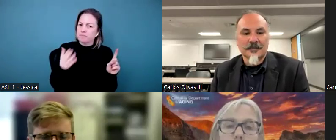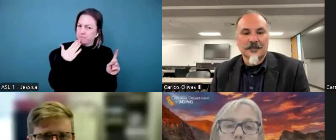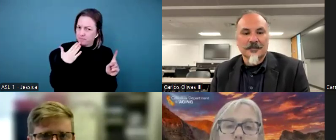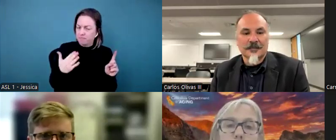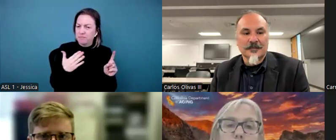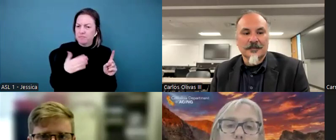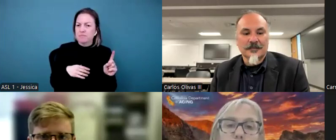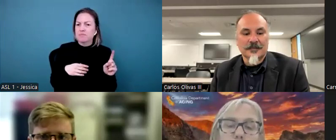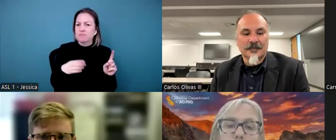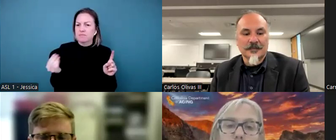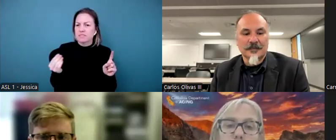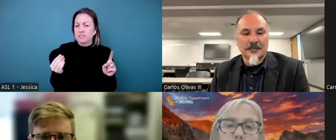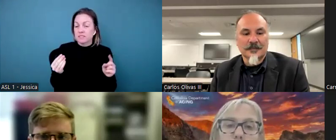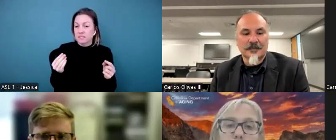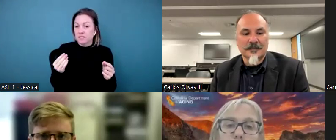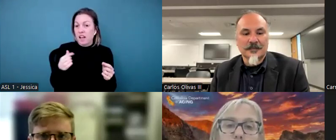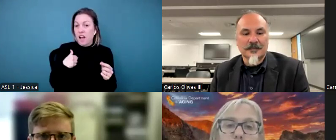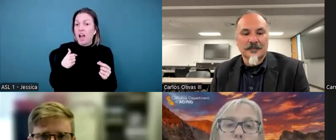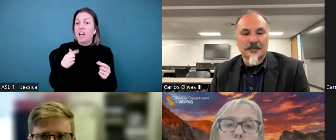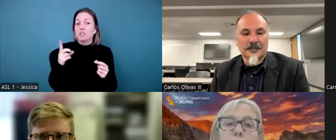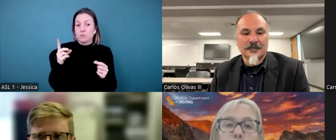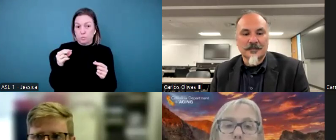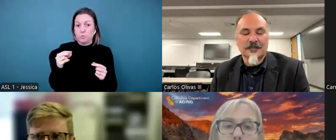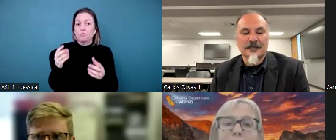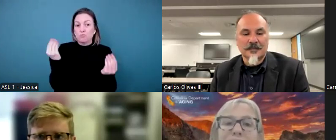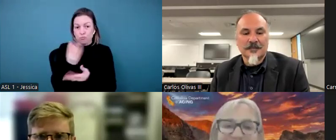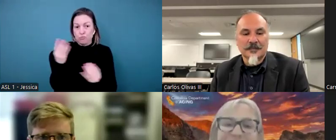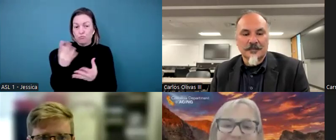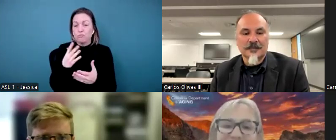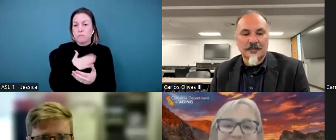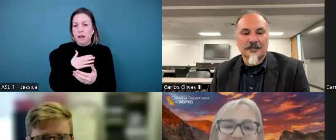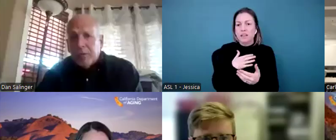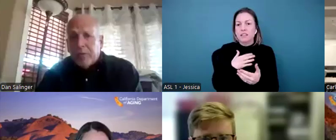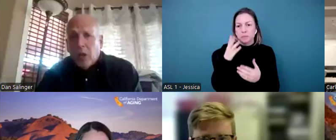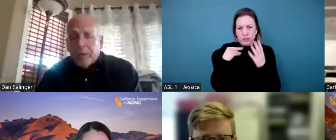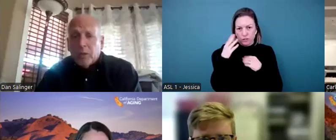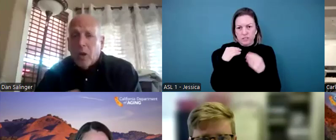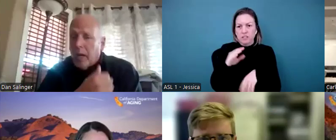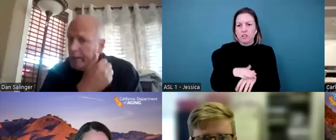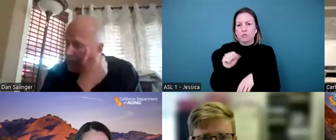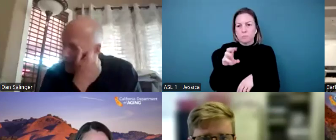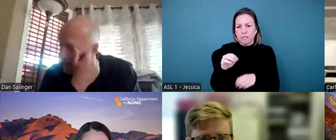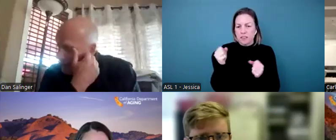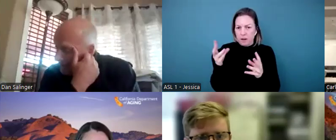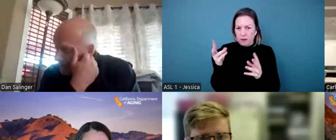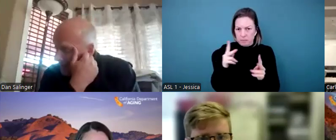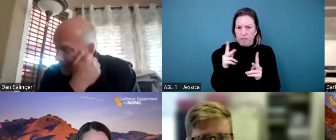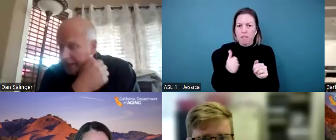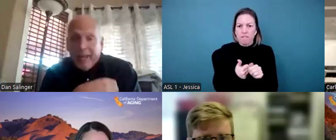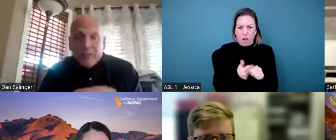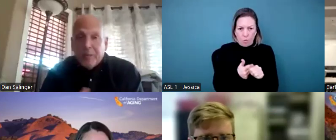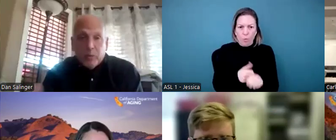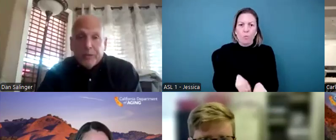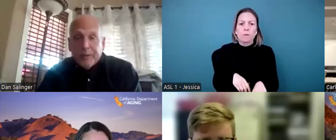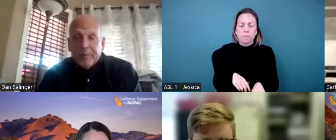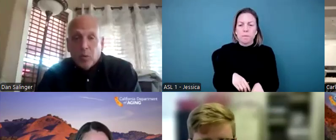know if you're aware, I've been sharing my journey on social media. So we've had a lot of followers that have been following along. And